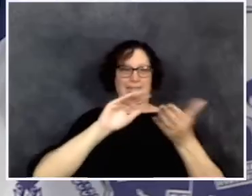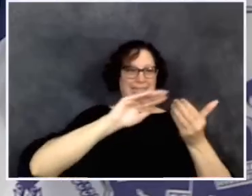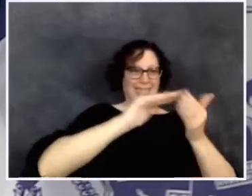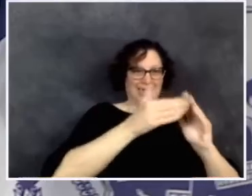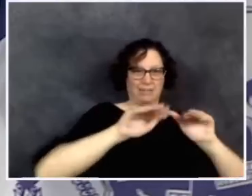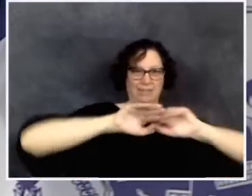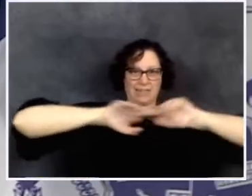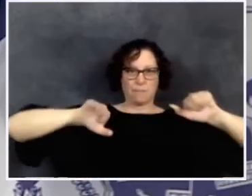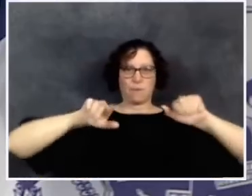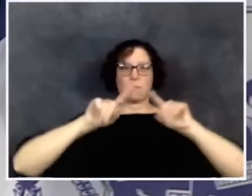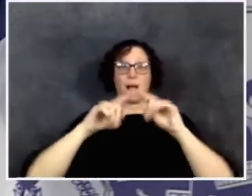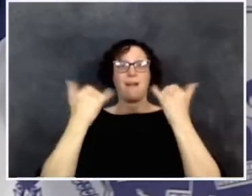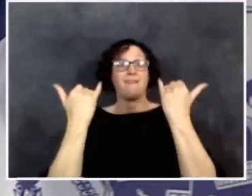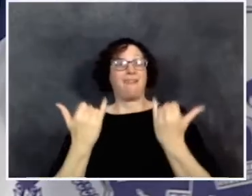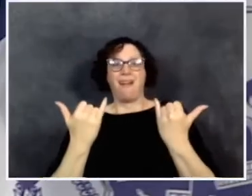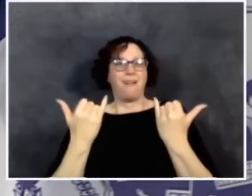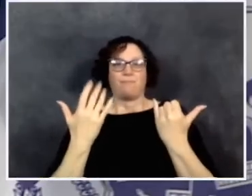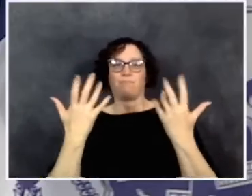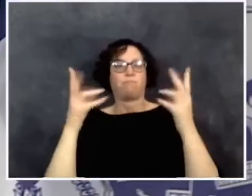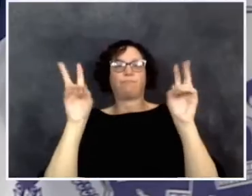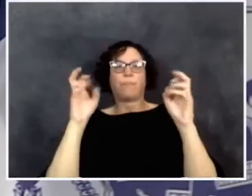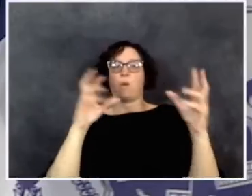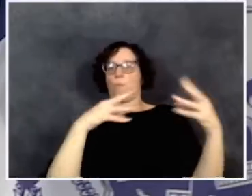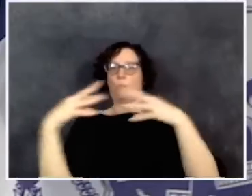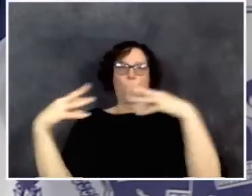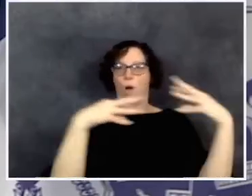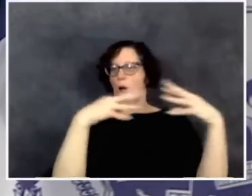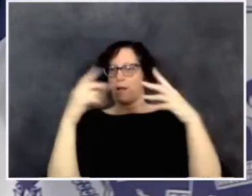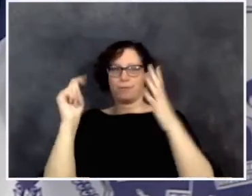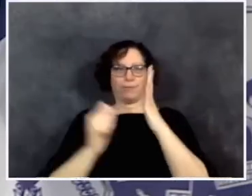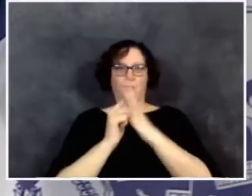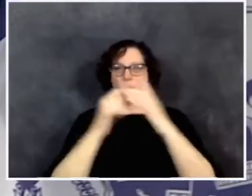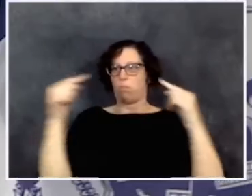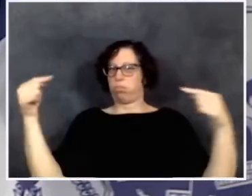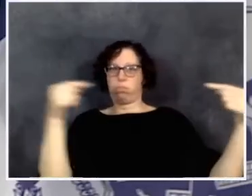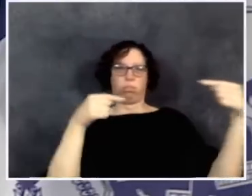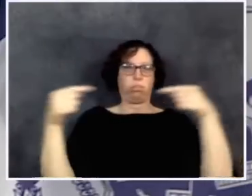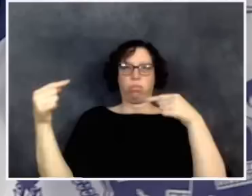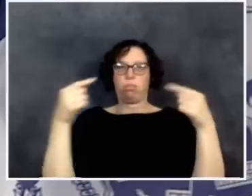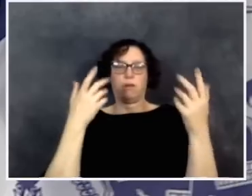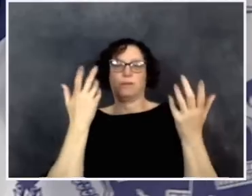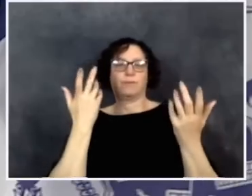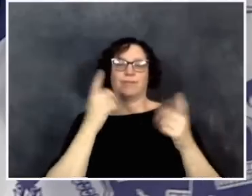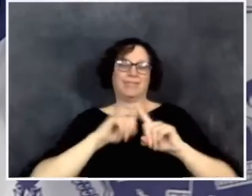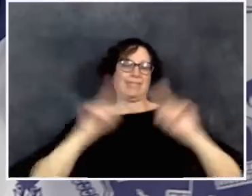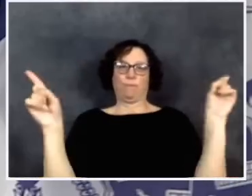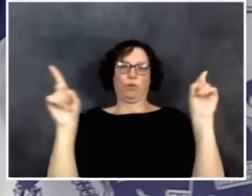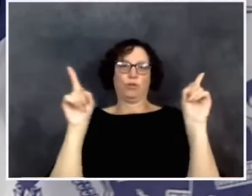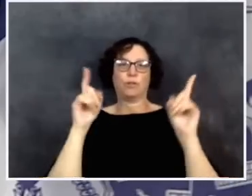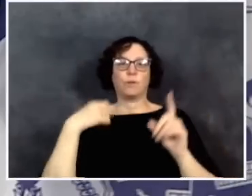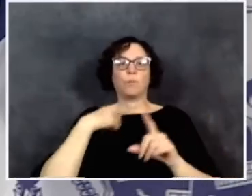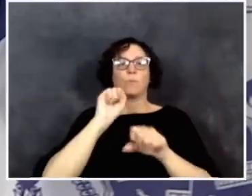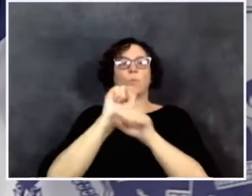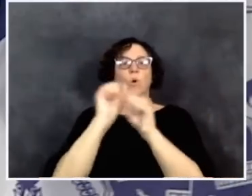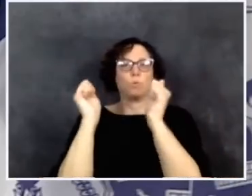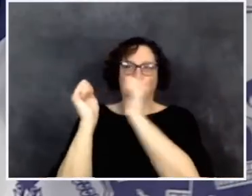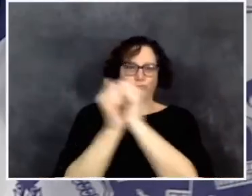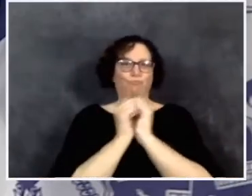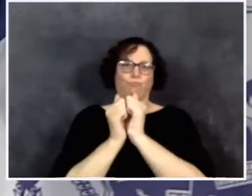public hospitals. The state's in charge of all the other hospitals and the nursing homes. But what we're doing